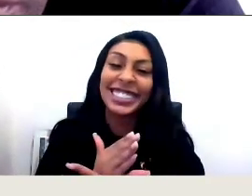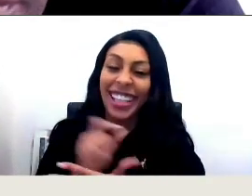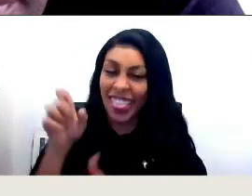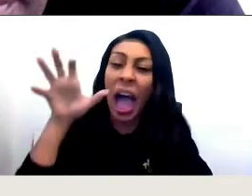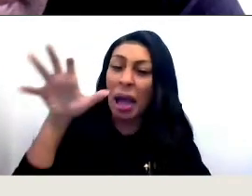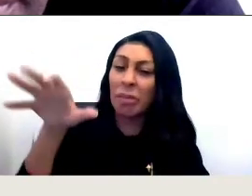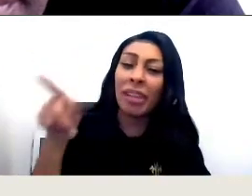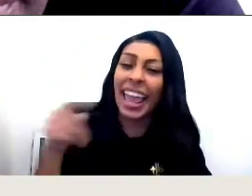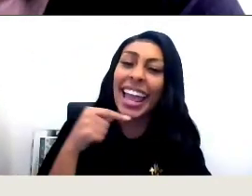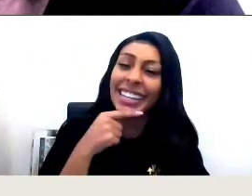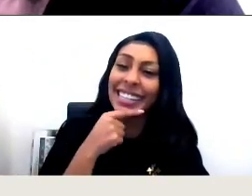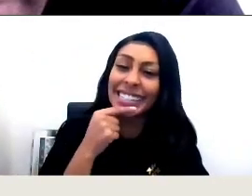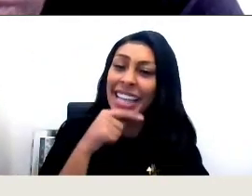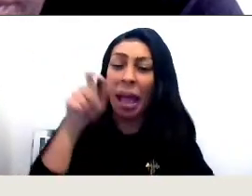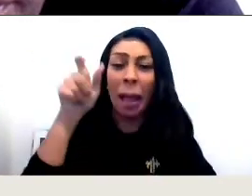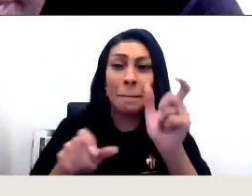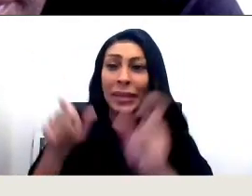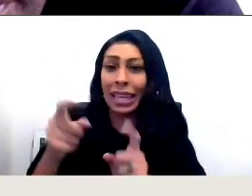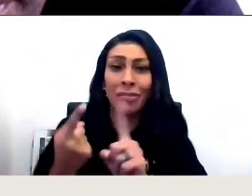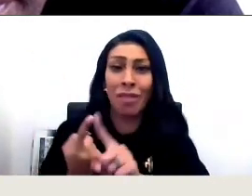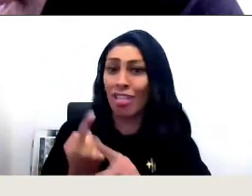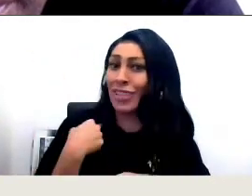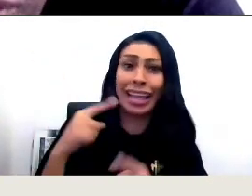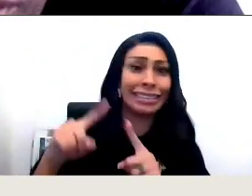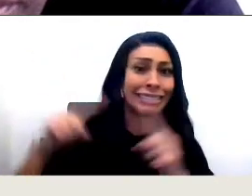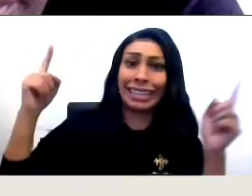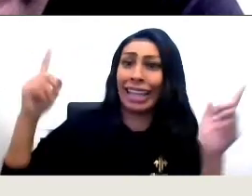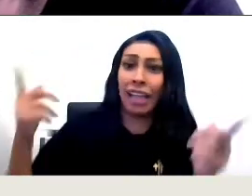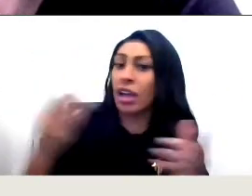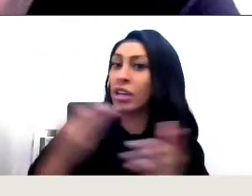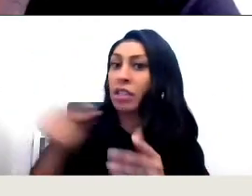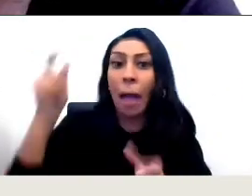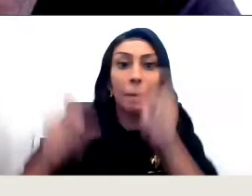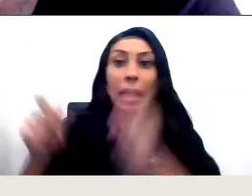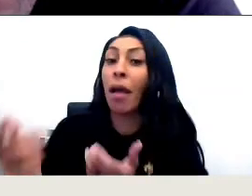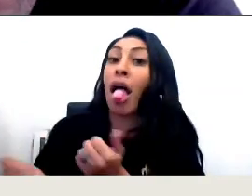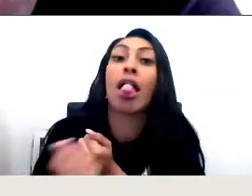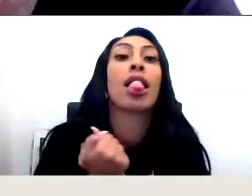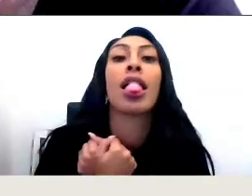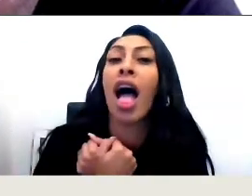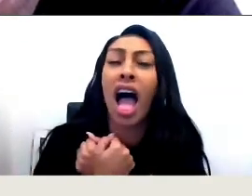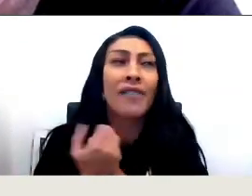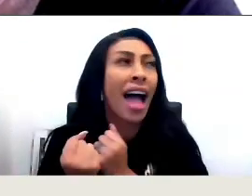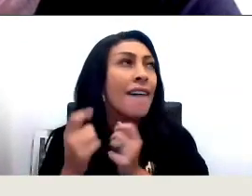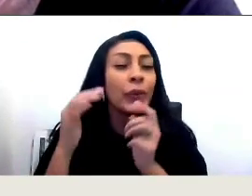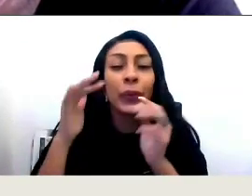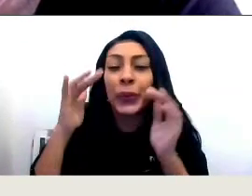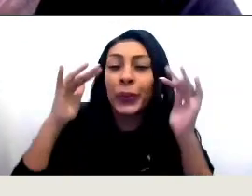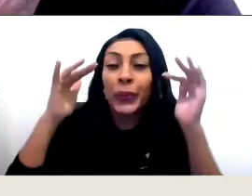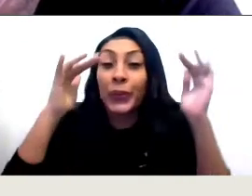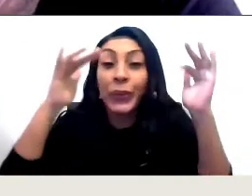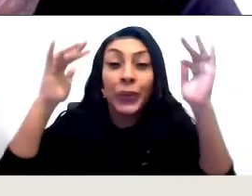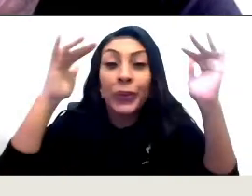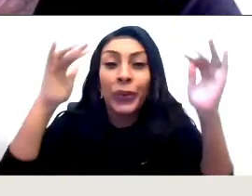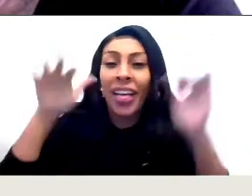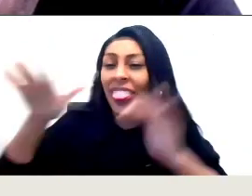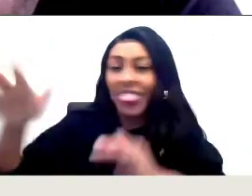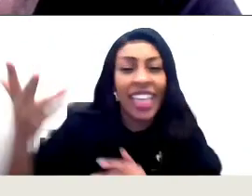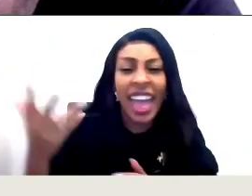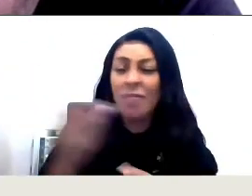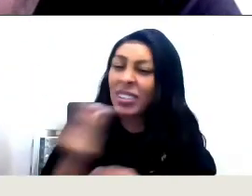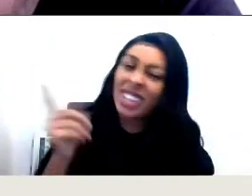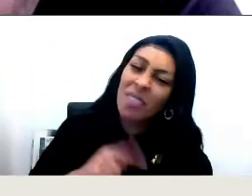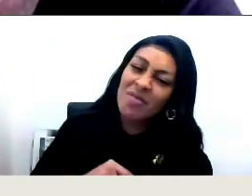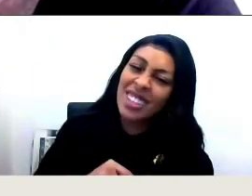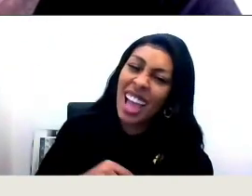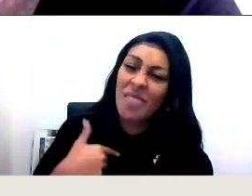That I think people react to very differently. I think some people love it, and there is a mystique about it. But sometimes, I don't know, I